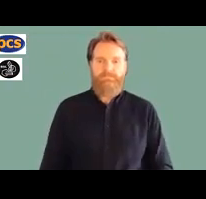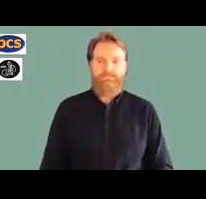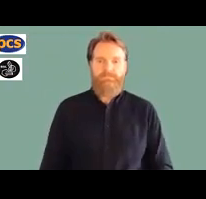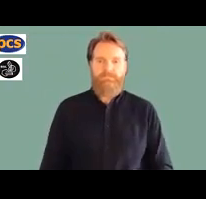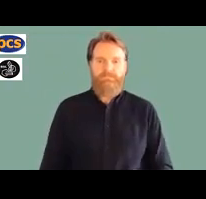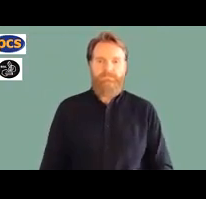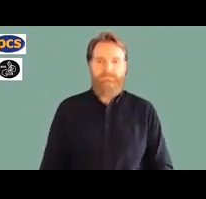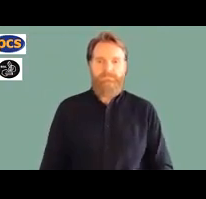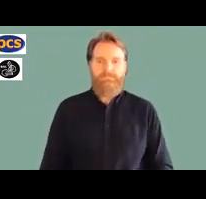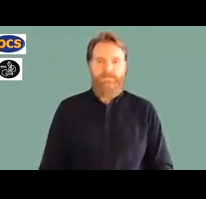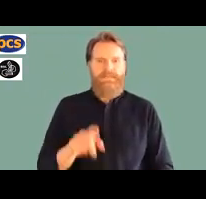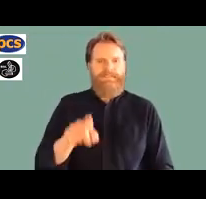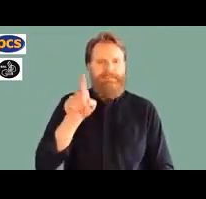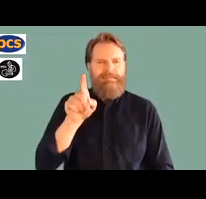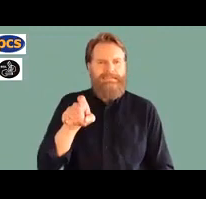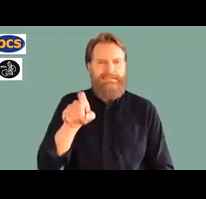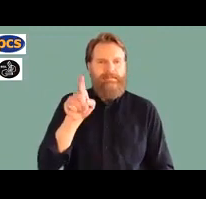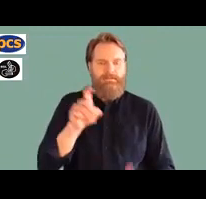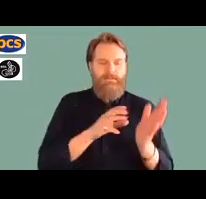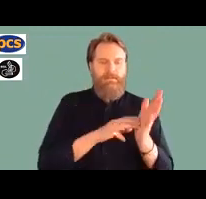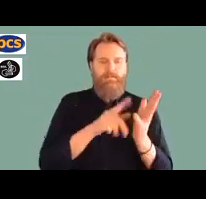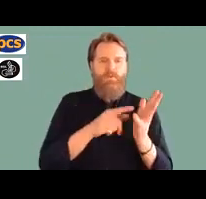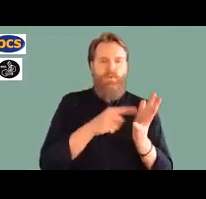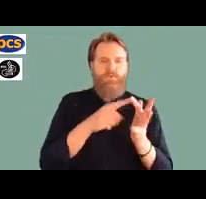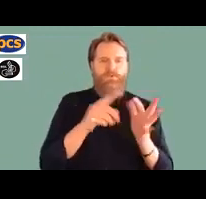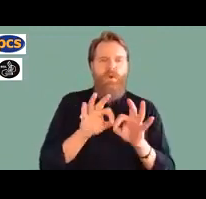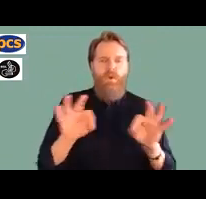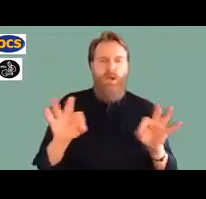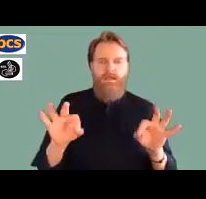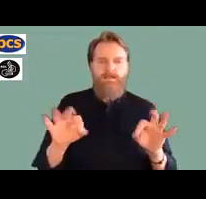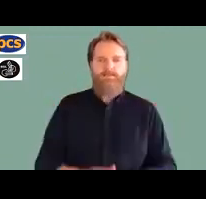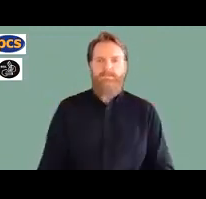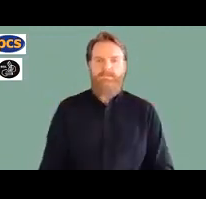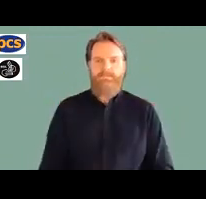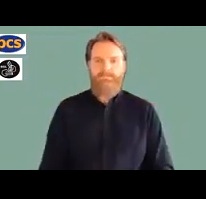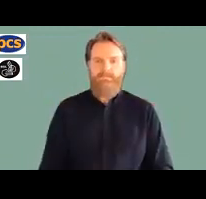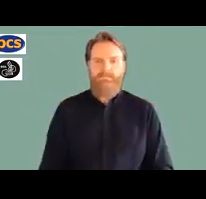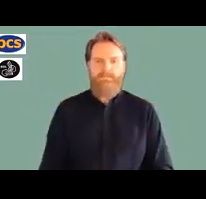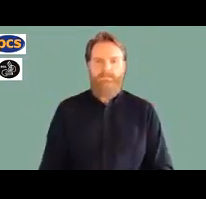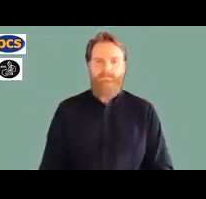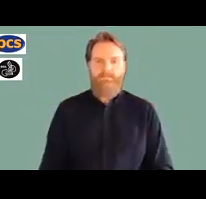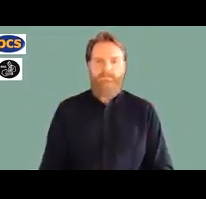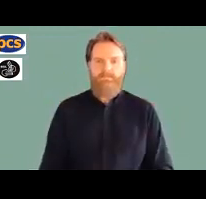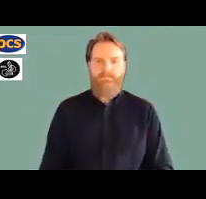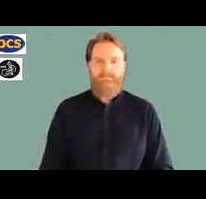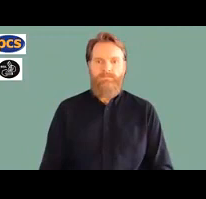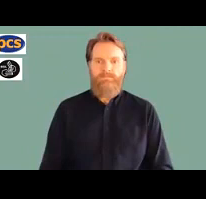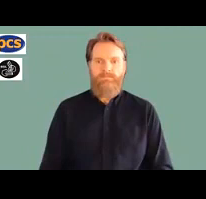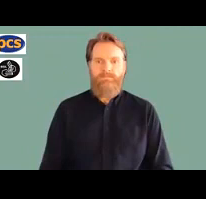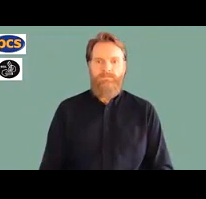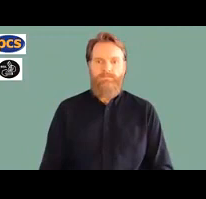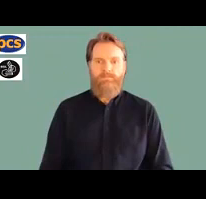So I think you're on mute, Mark. If we can unmute Mark, is that possible? There we